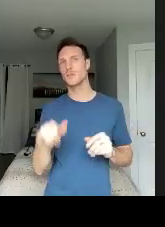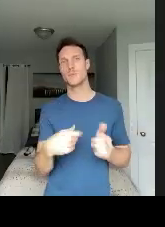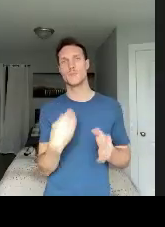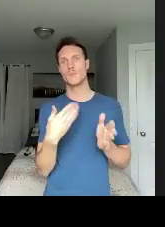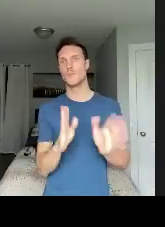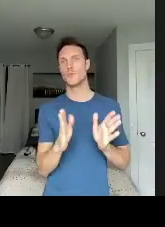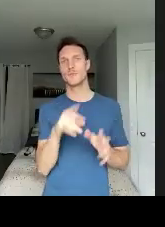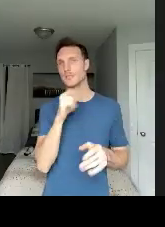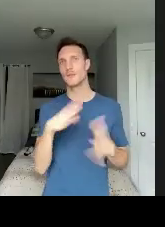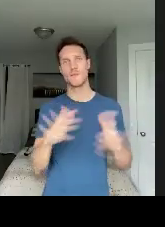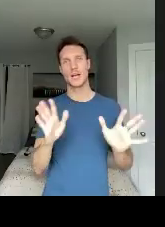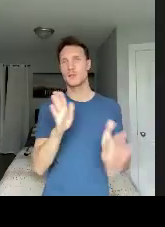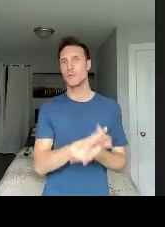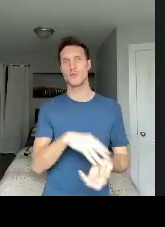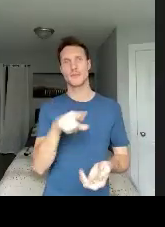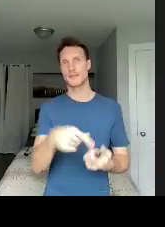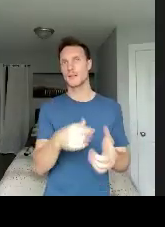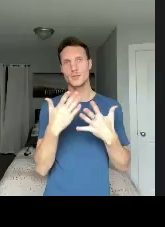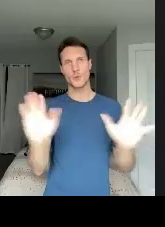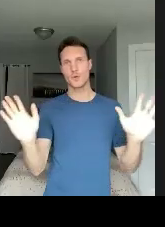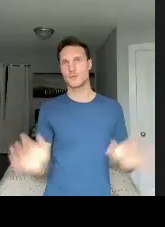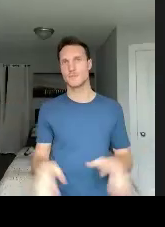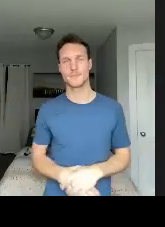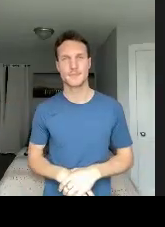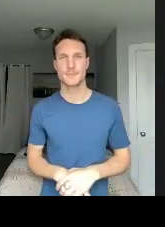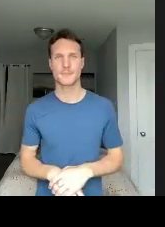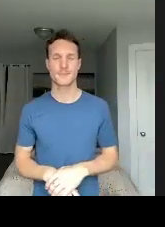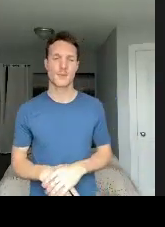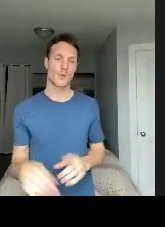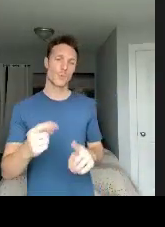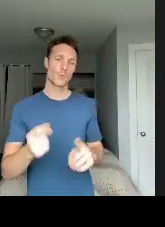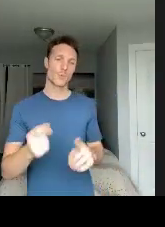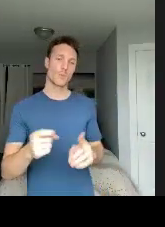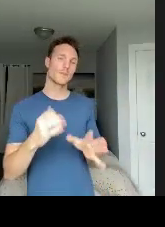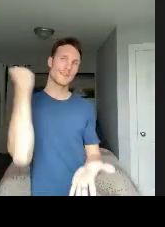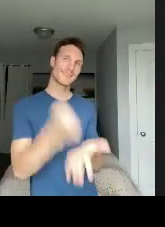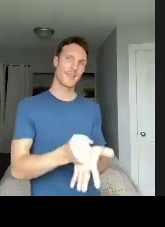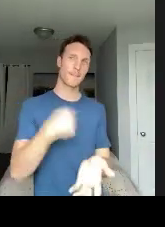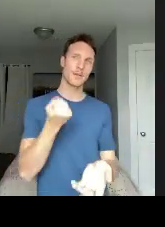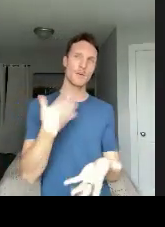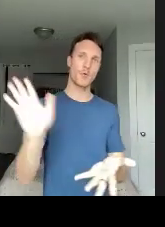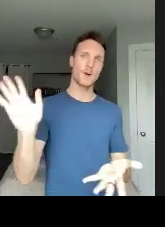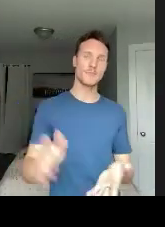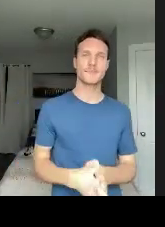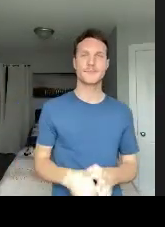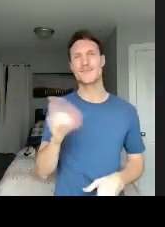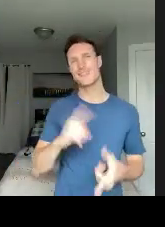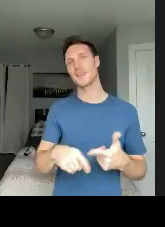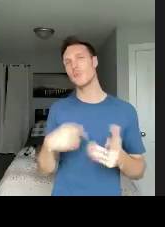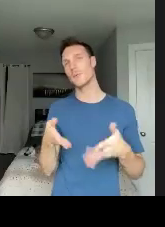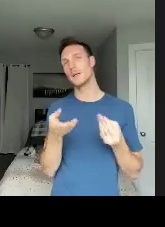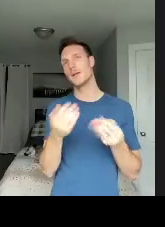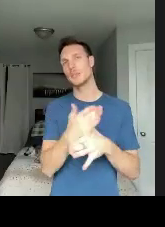gives that official stamp on that. Once they have given their official stamp of approval, then we would be at liberty to share